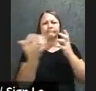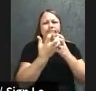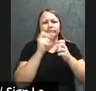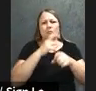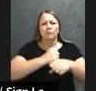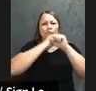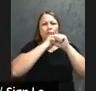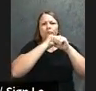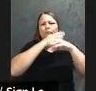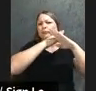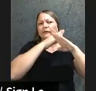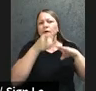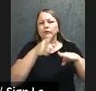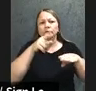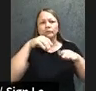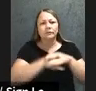their number is